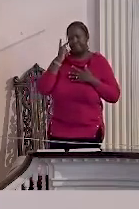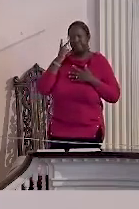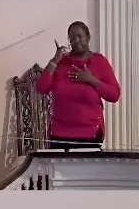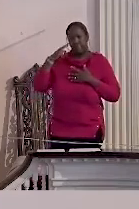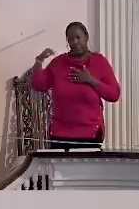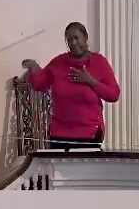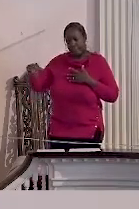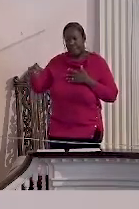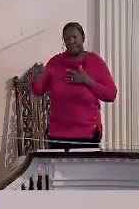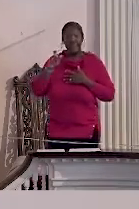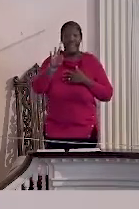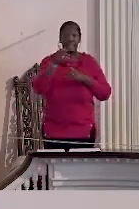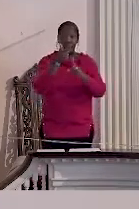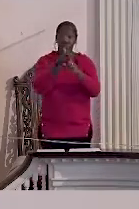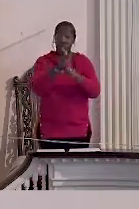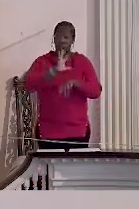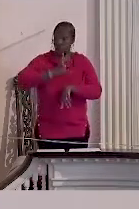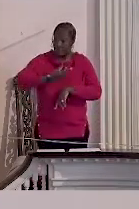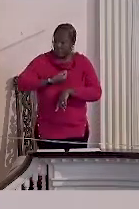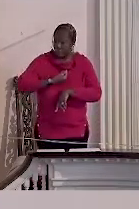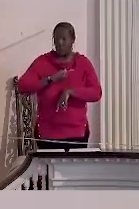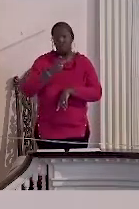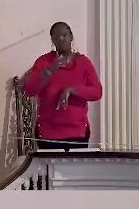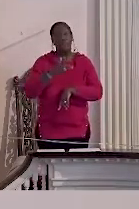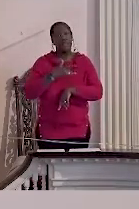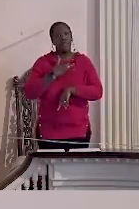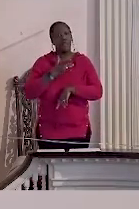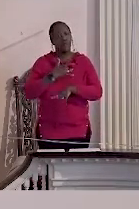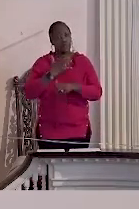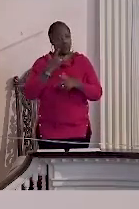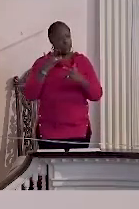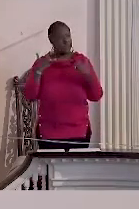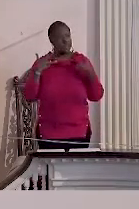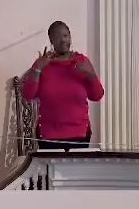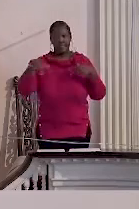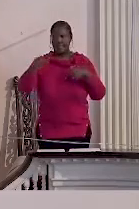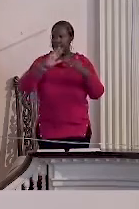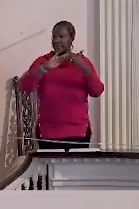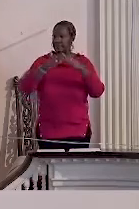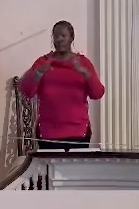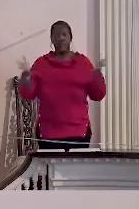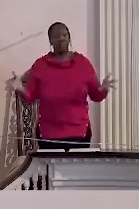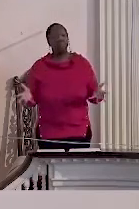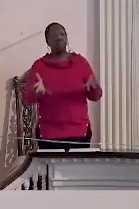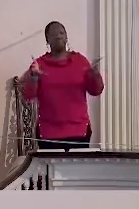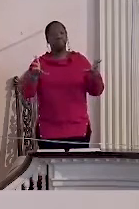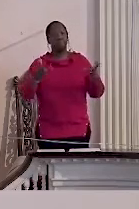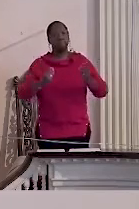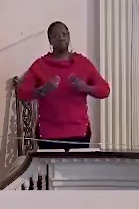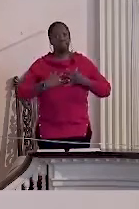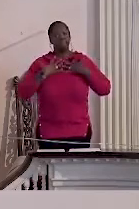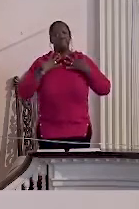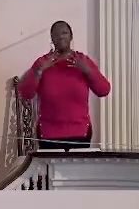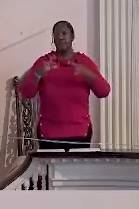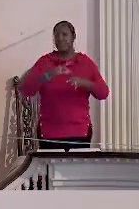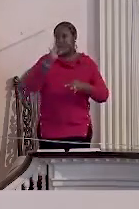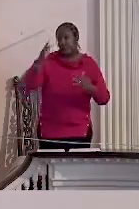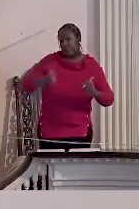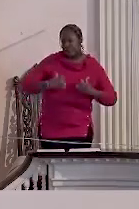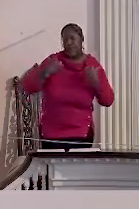are transgender, may we feel ourselves held by this community and by the spirit of life and of